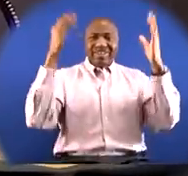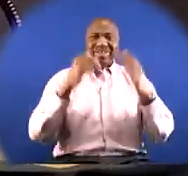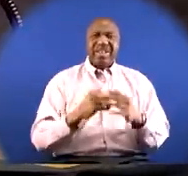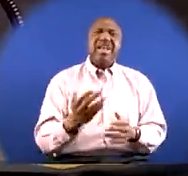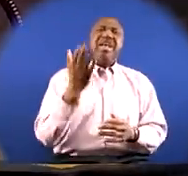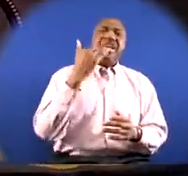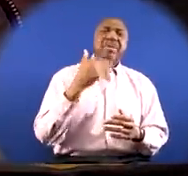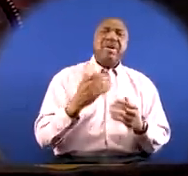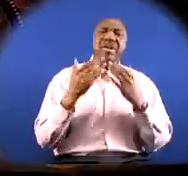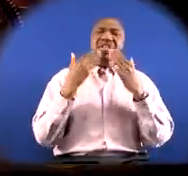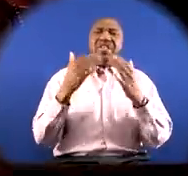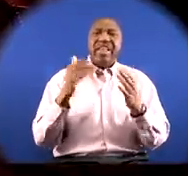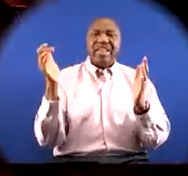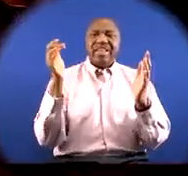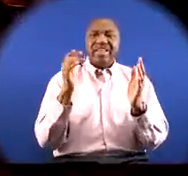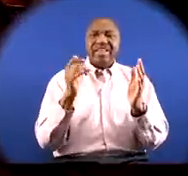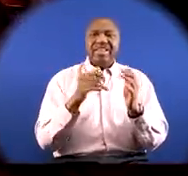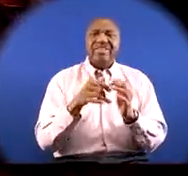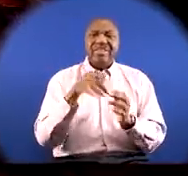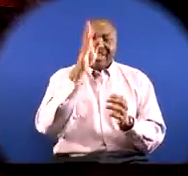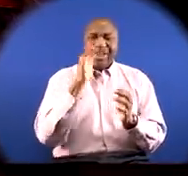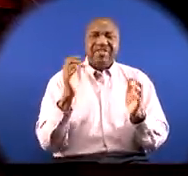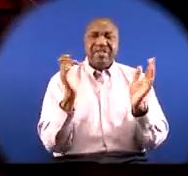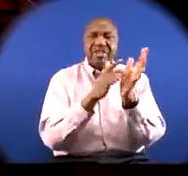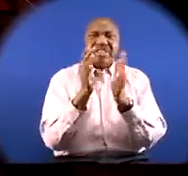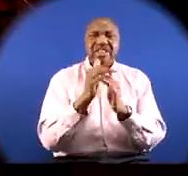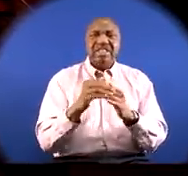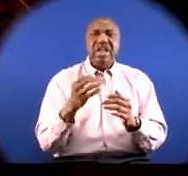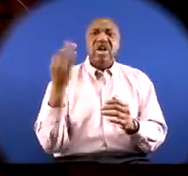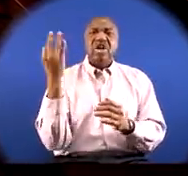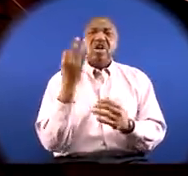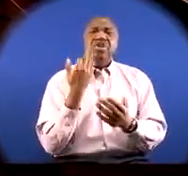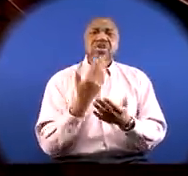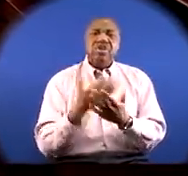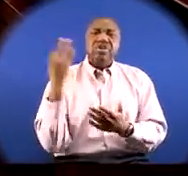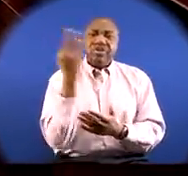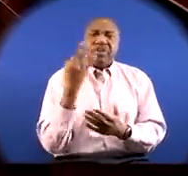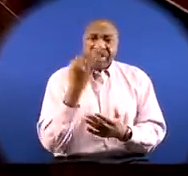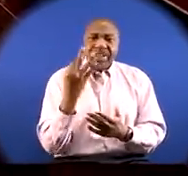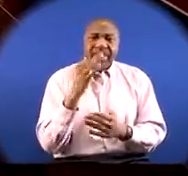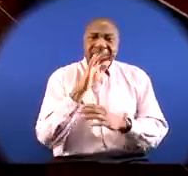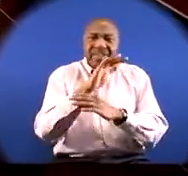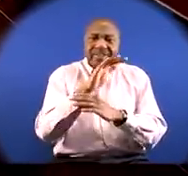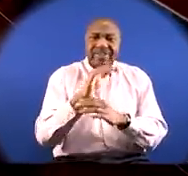on, thank God for Jesus on Good Friday afternoon.